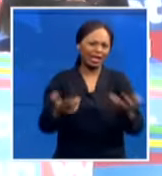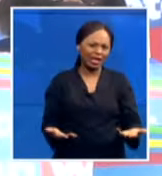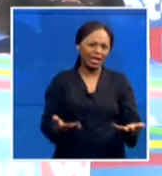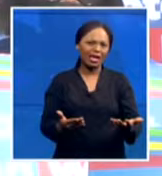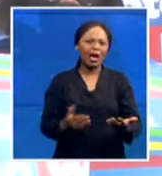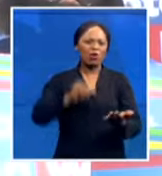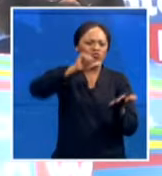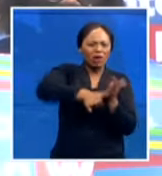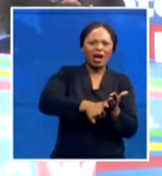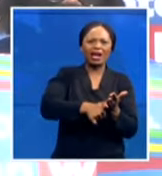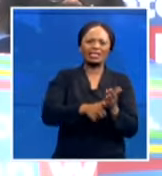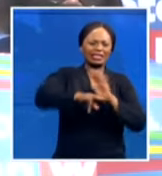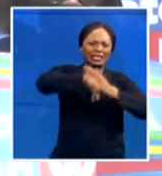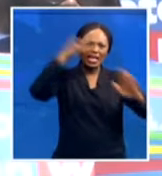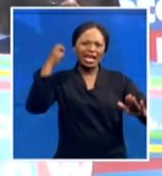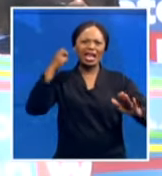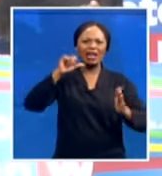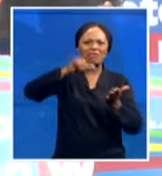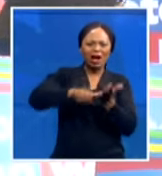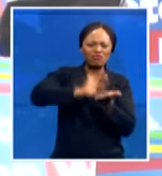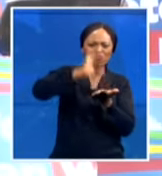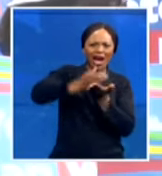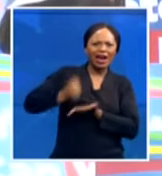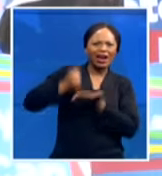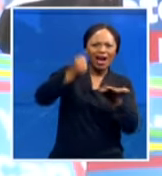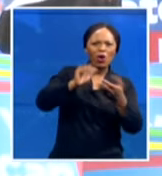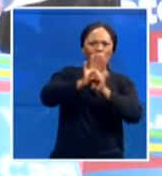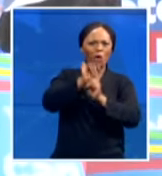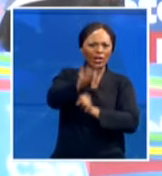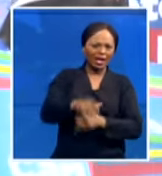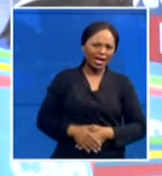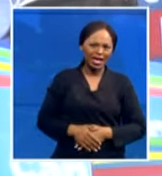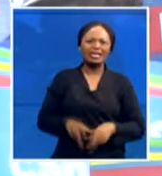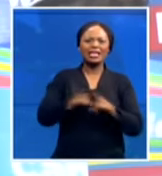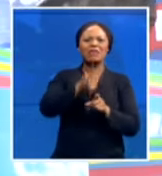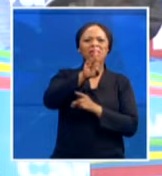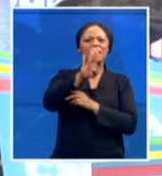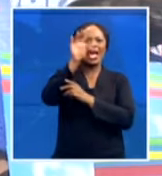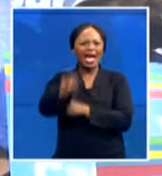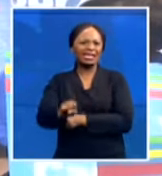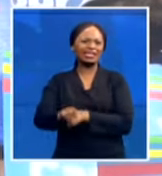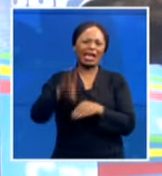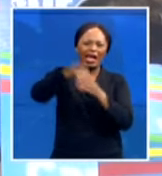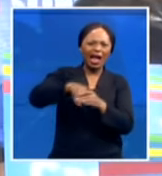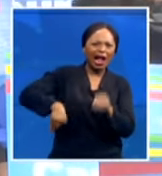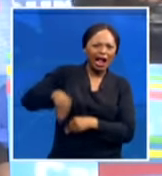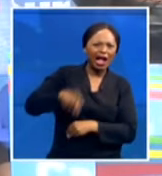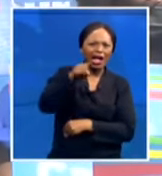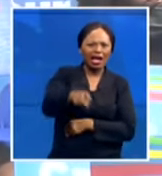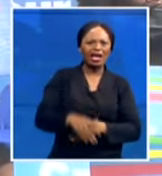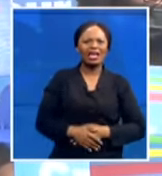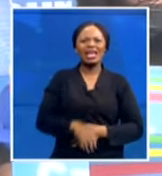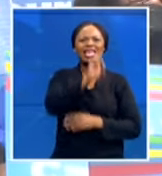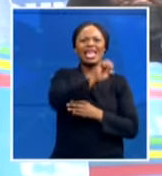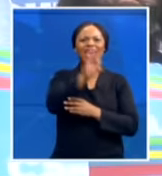whole bank account, as we've seen with the VBS scandal, or should I say, the EFF scandal. Yeah. If